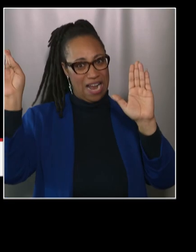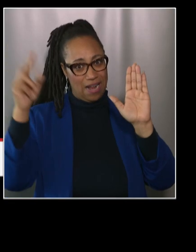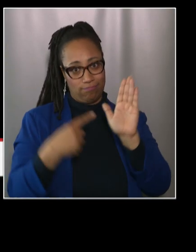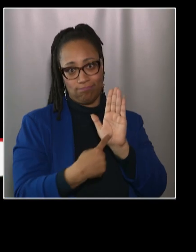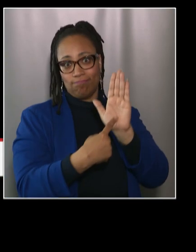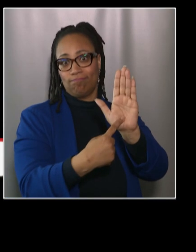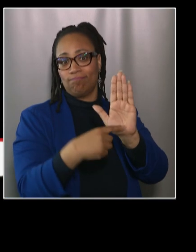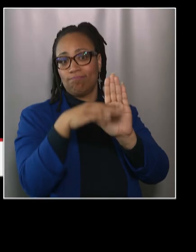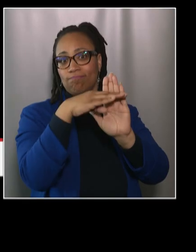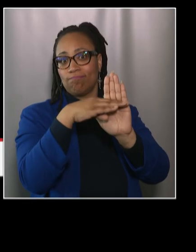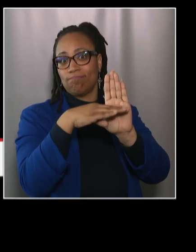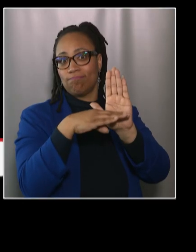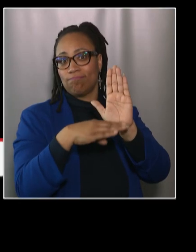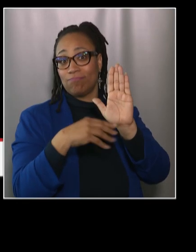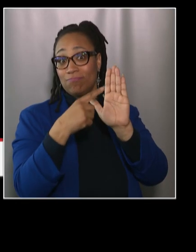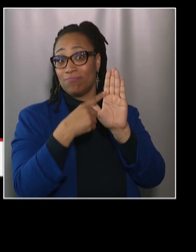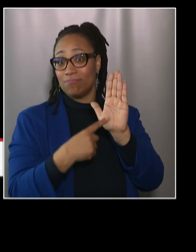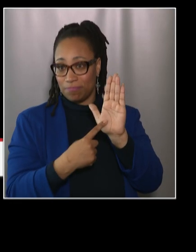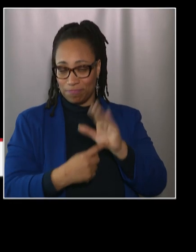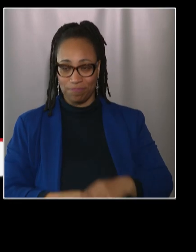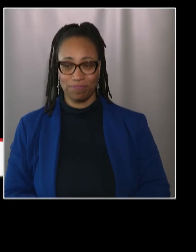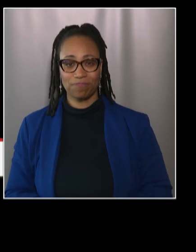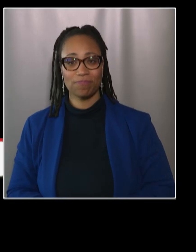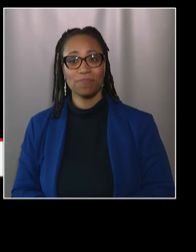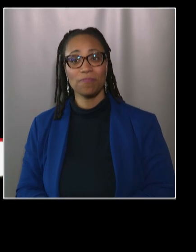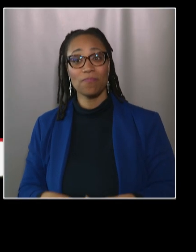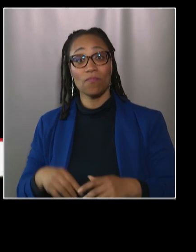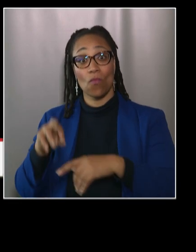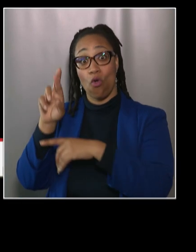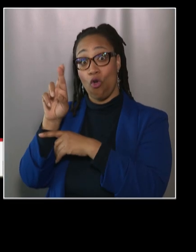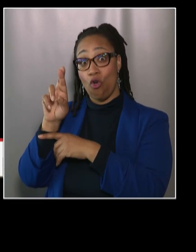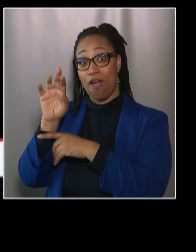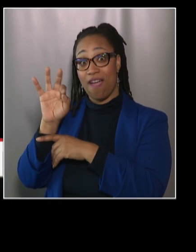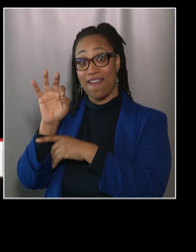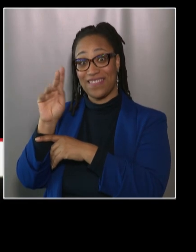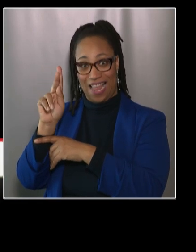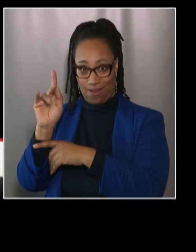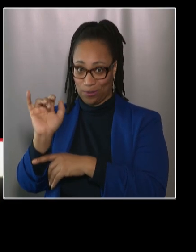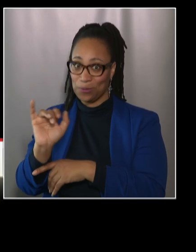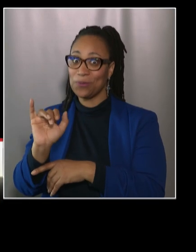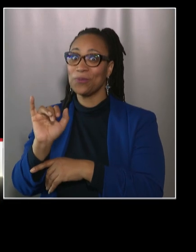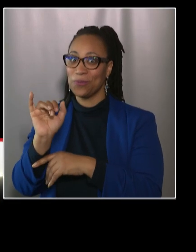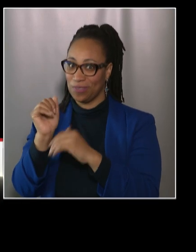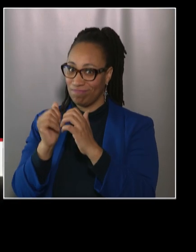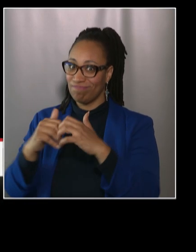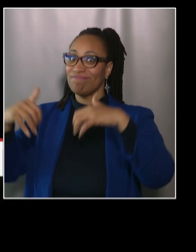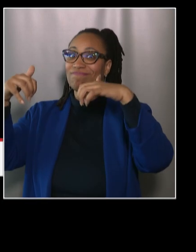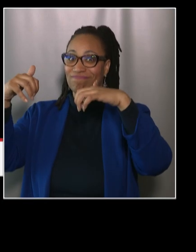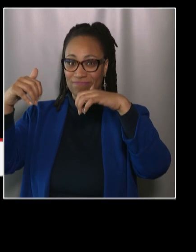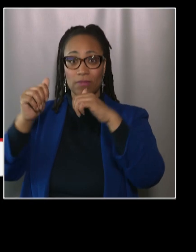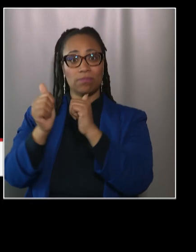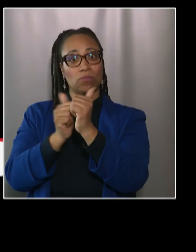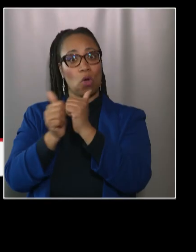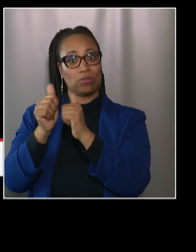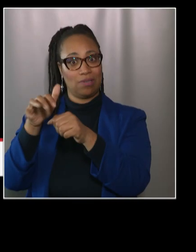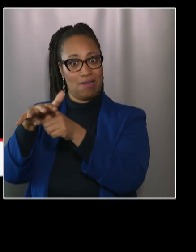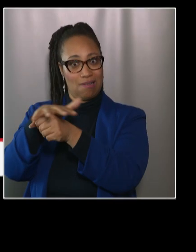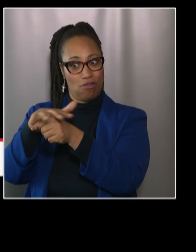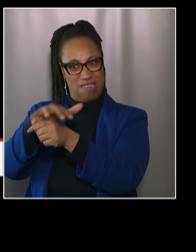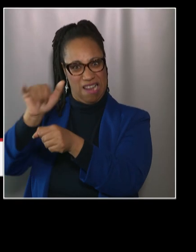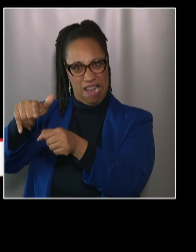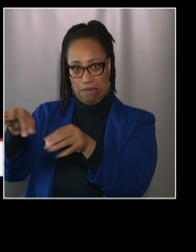The Sportsplex, located in Ward 7, represents a $77 million investment in recreational infrastructure and